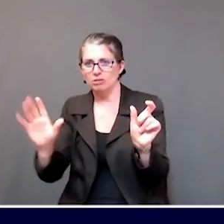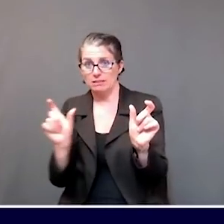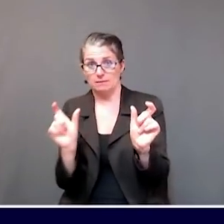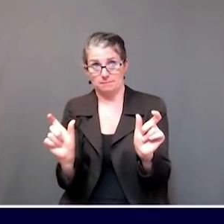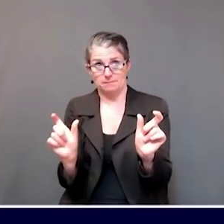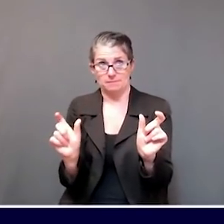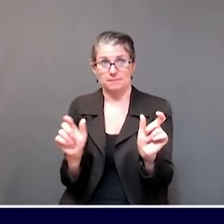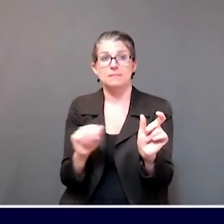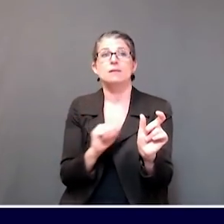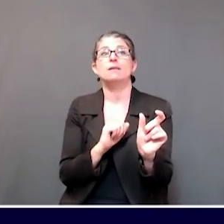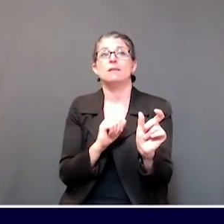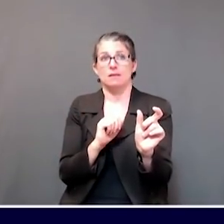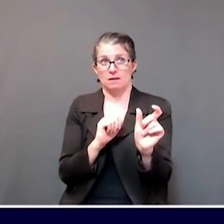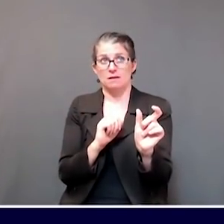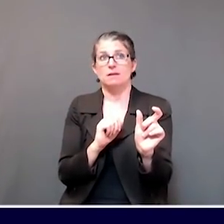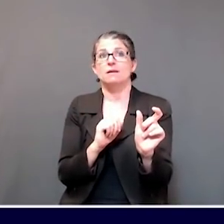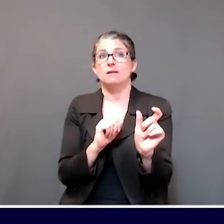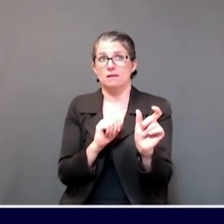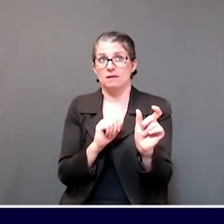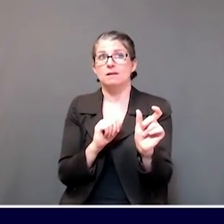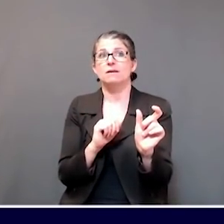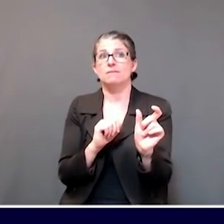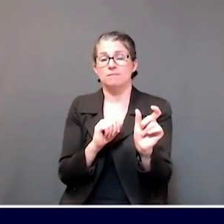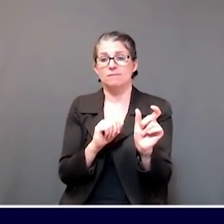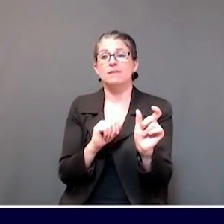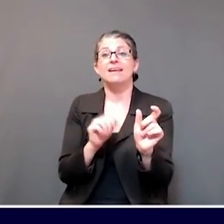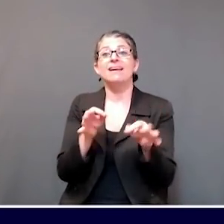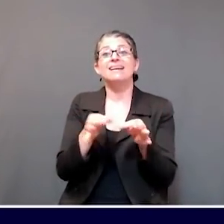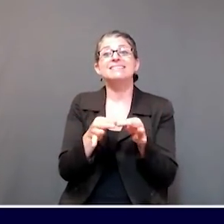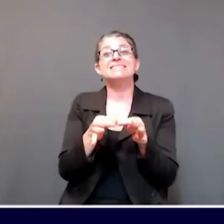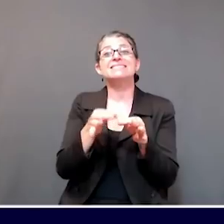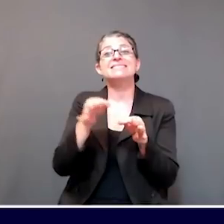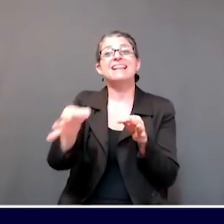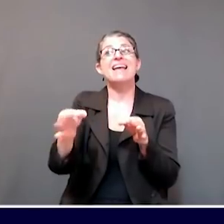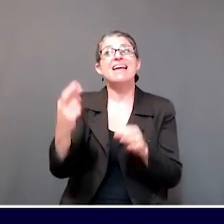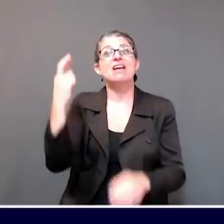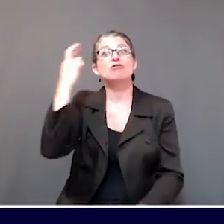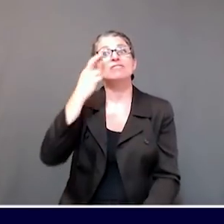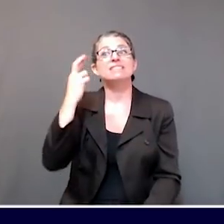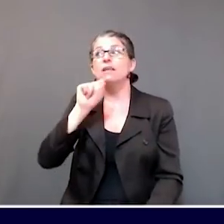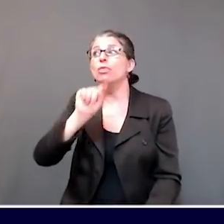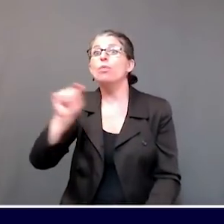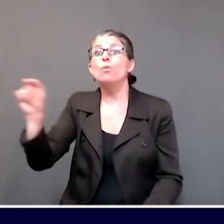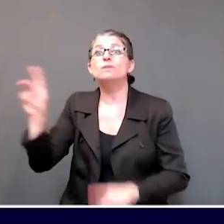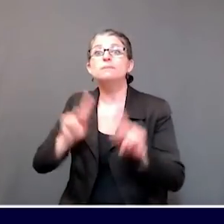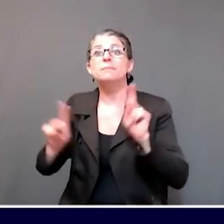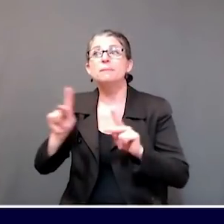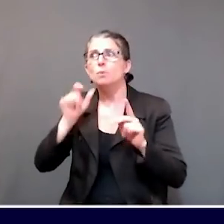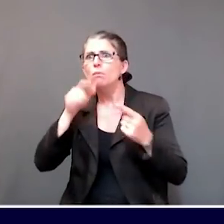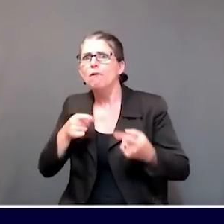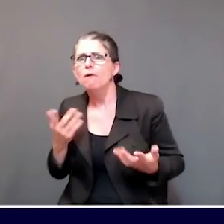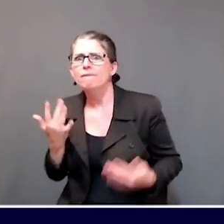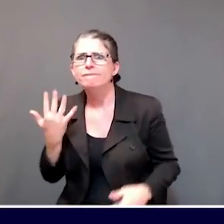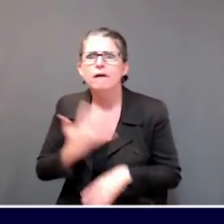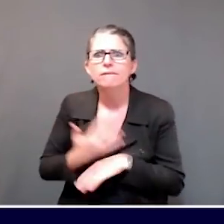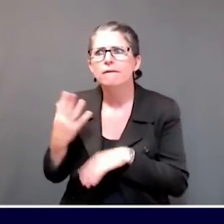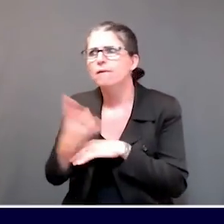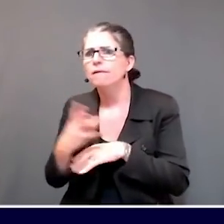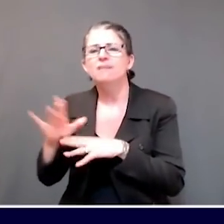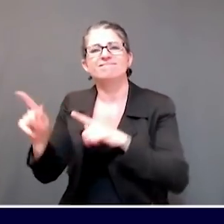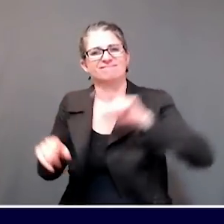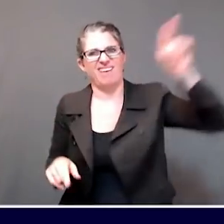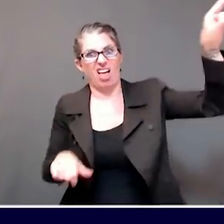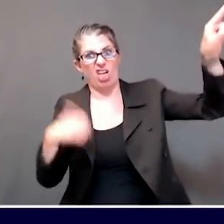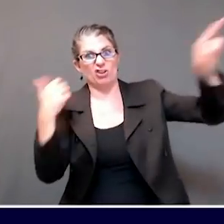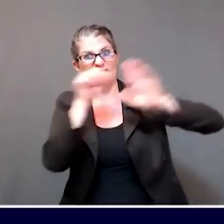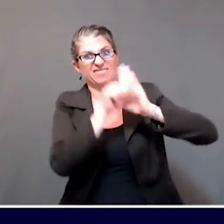outside of Maine. The Maine CDC Health and Environmental Testing Laboratory up here in Augusta is still